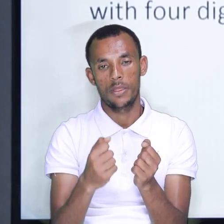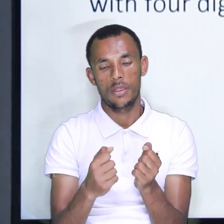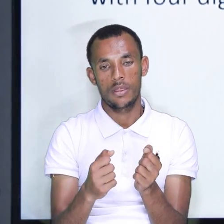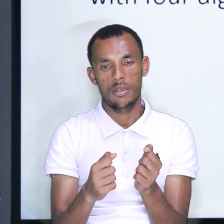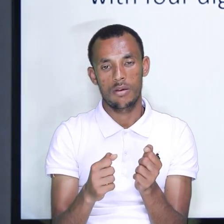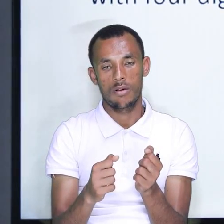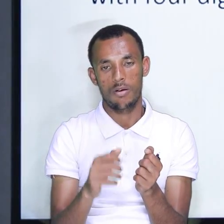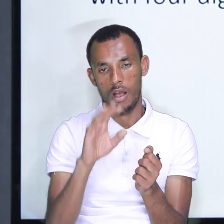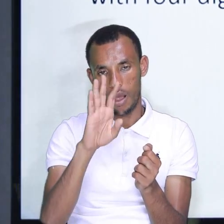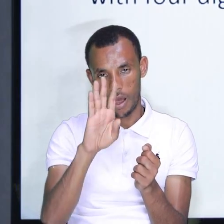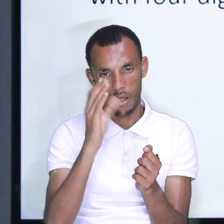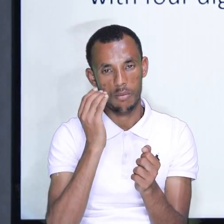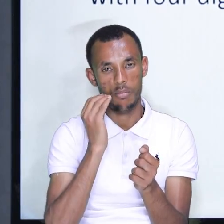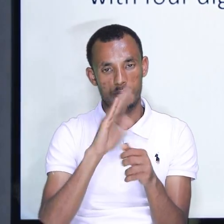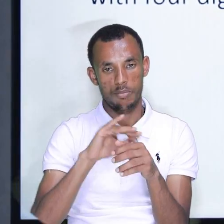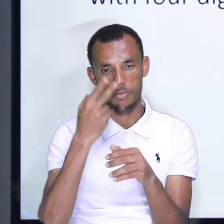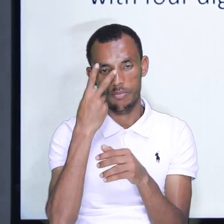With 4 digits.